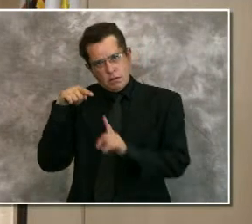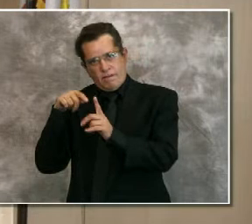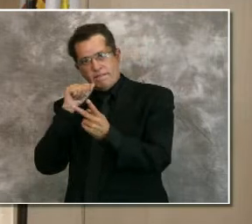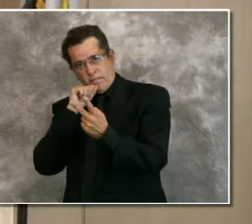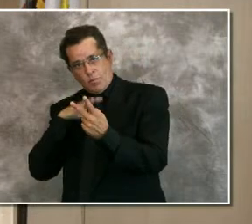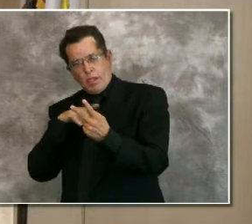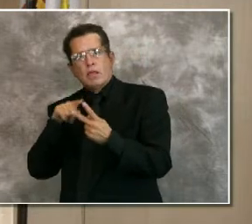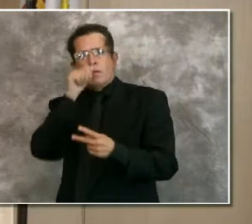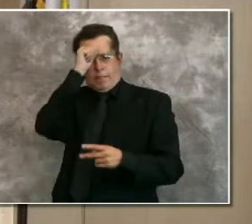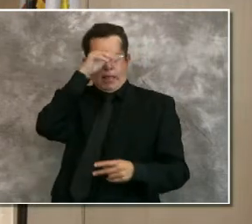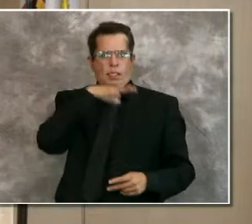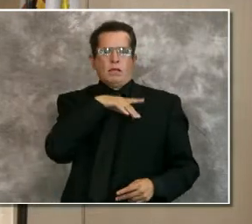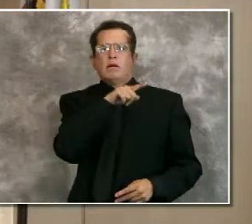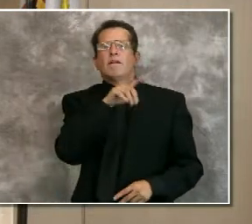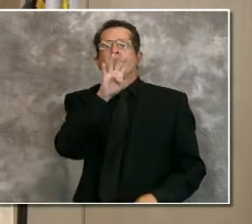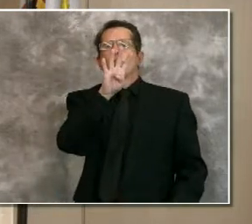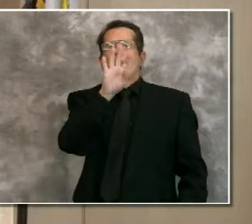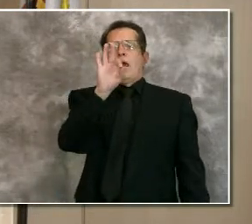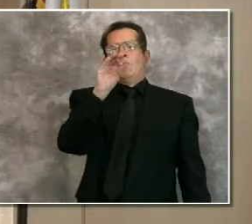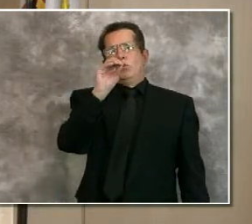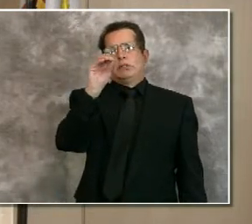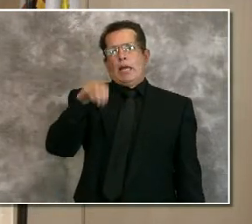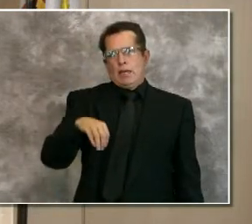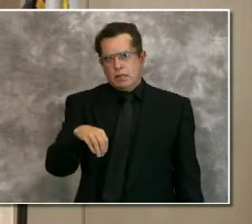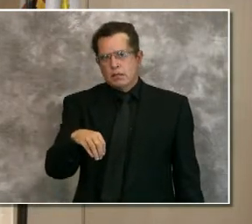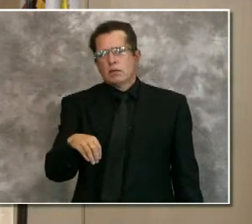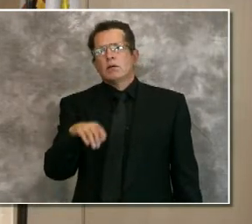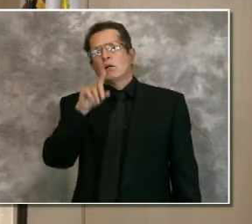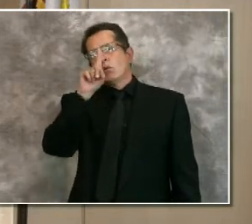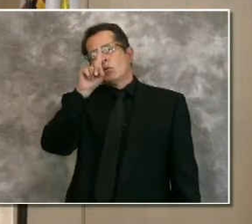of cases, males 49%, and